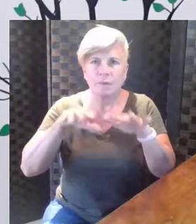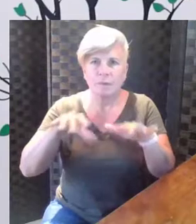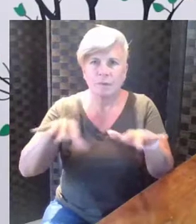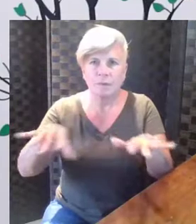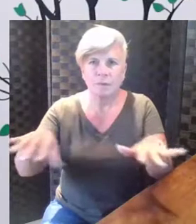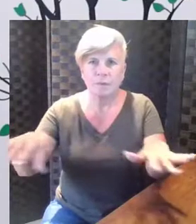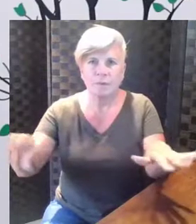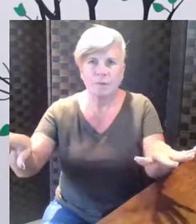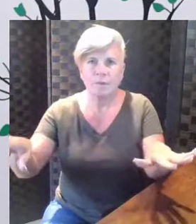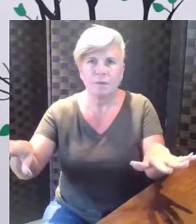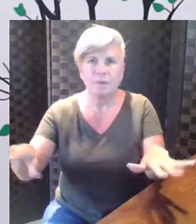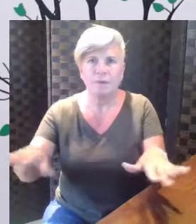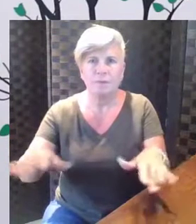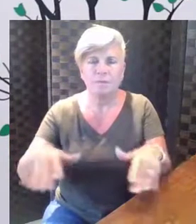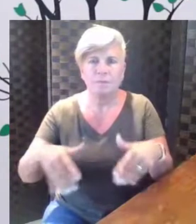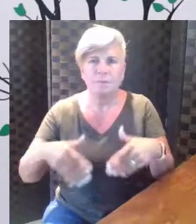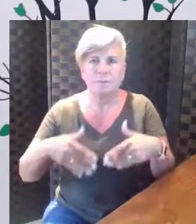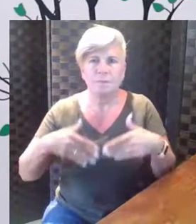out,